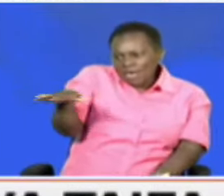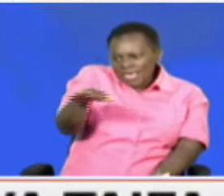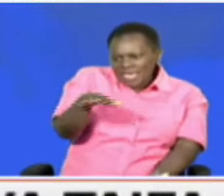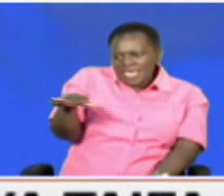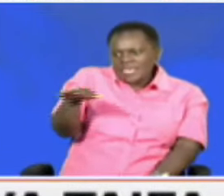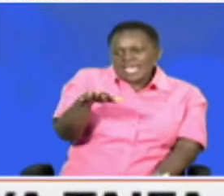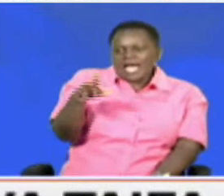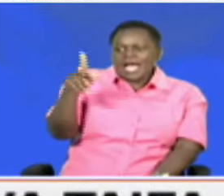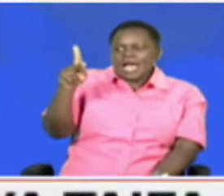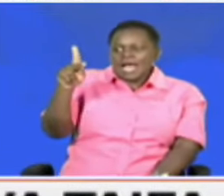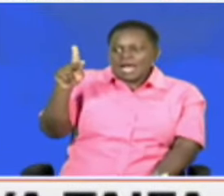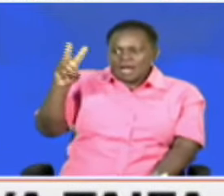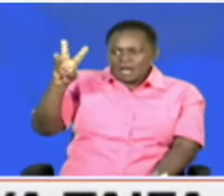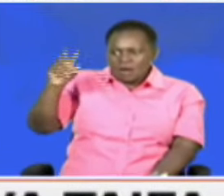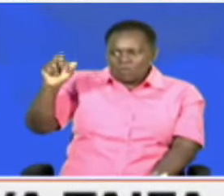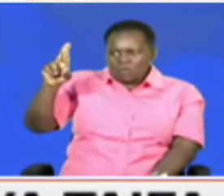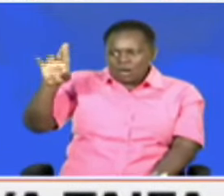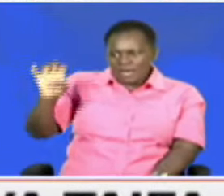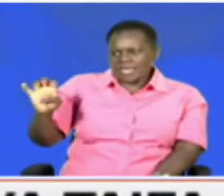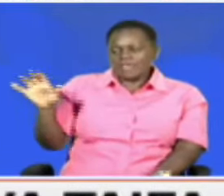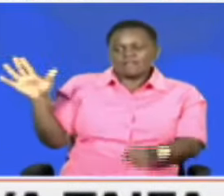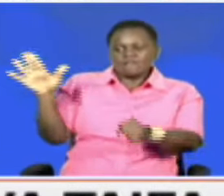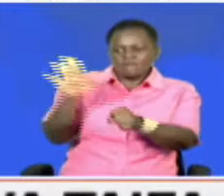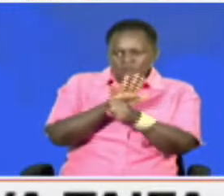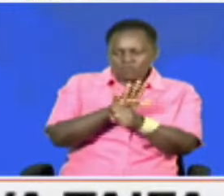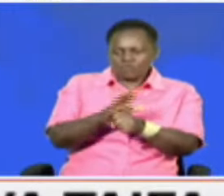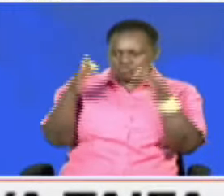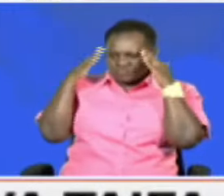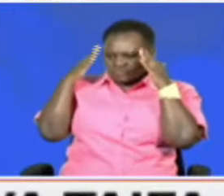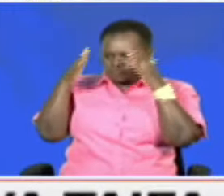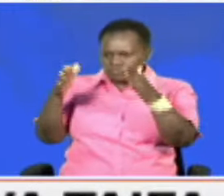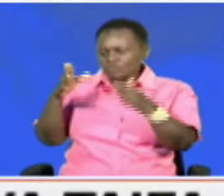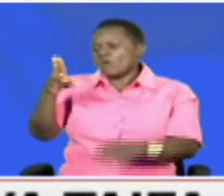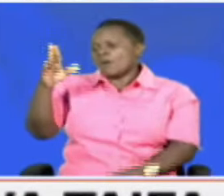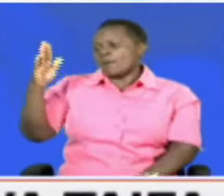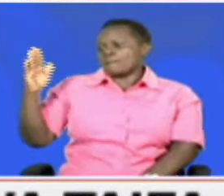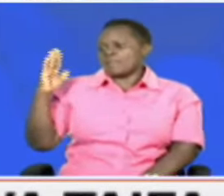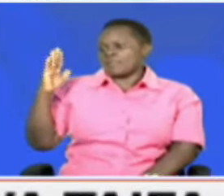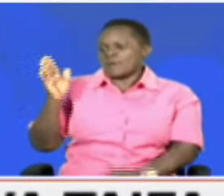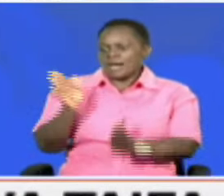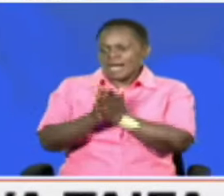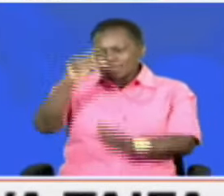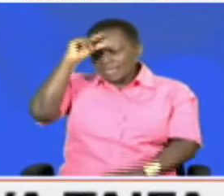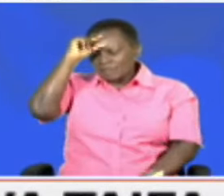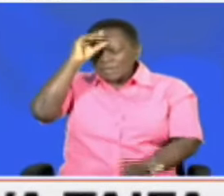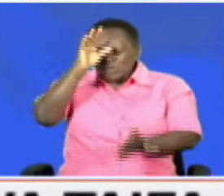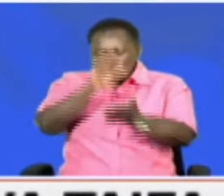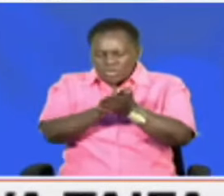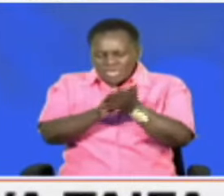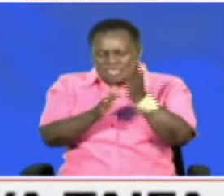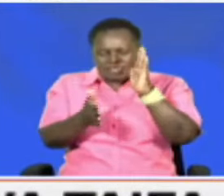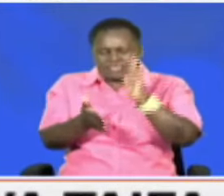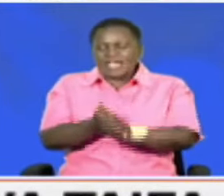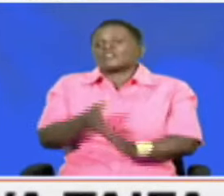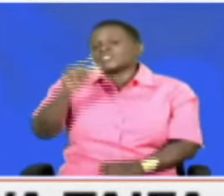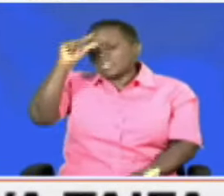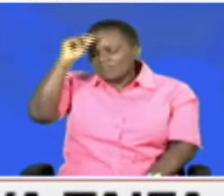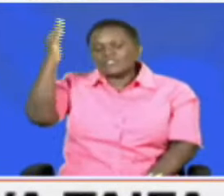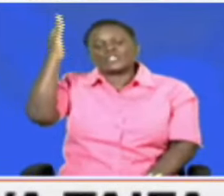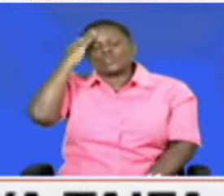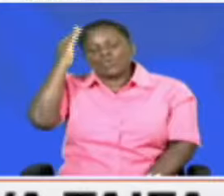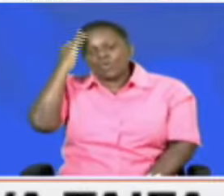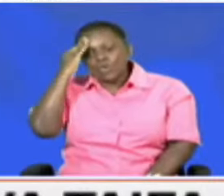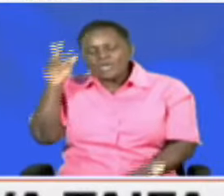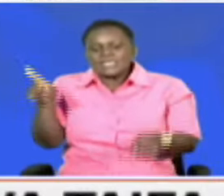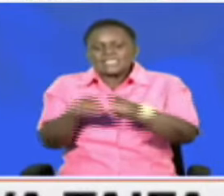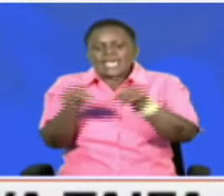area like Kware, in the full view of the security and administrative structures without government coming to know? And